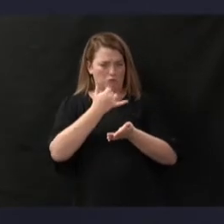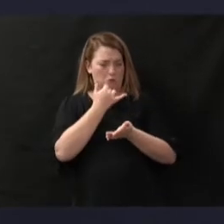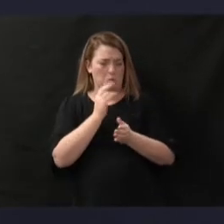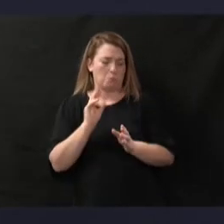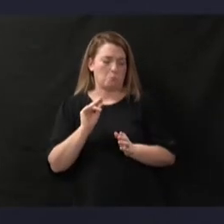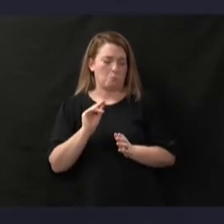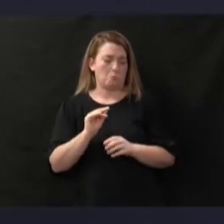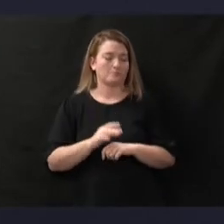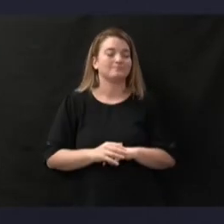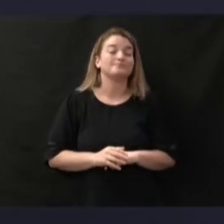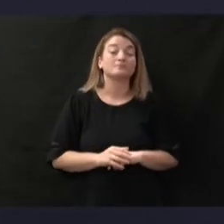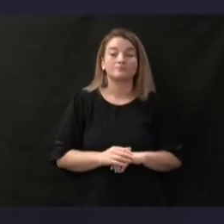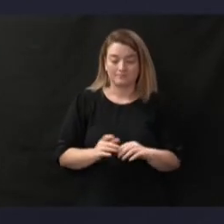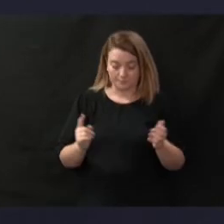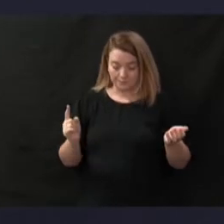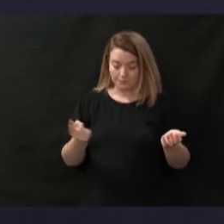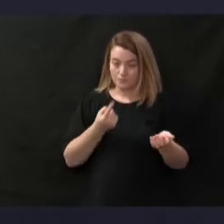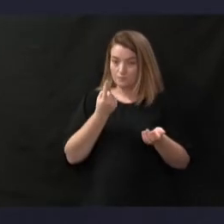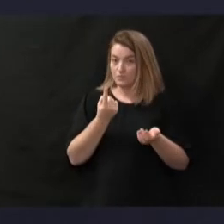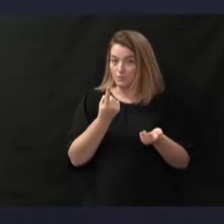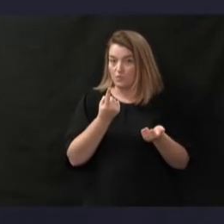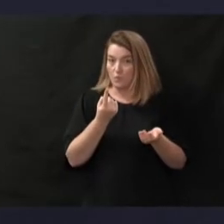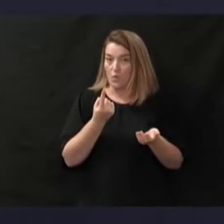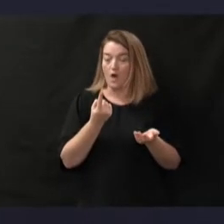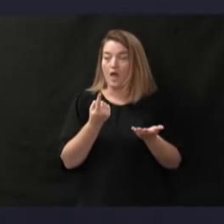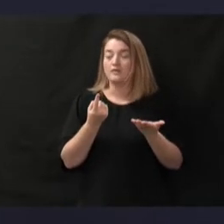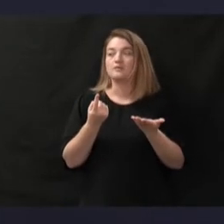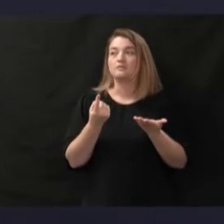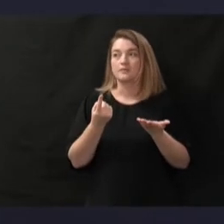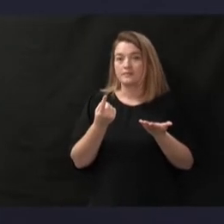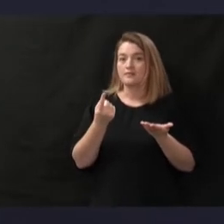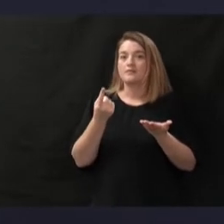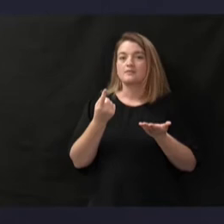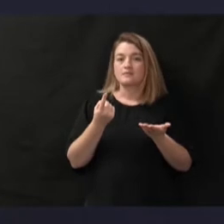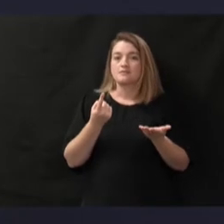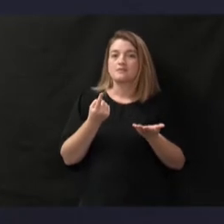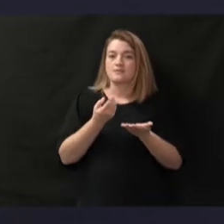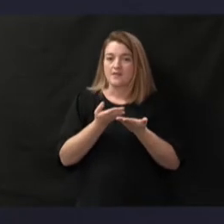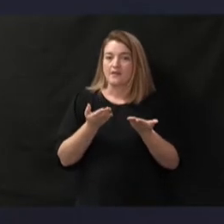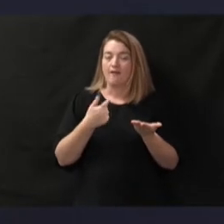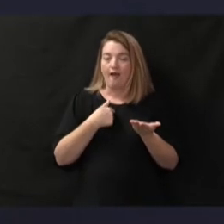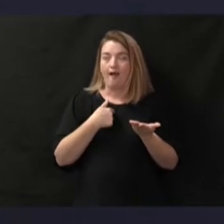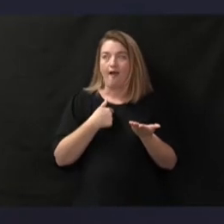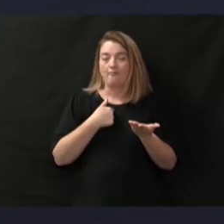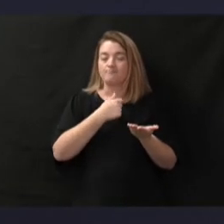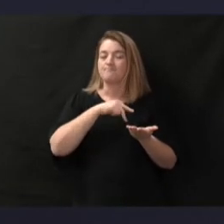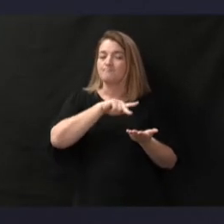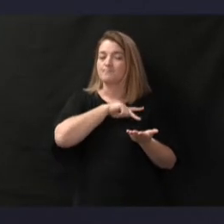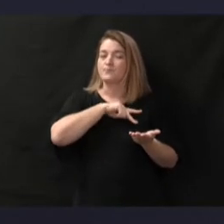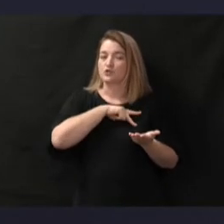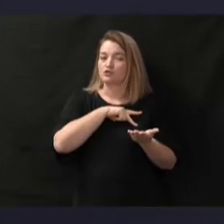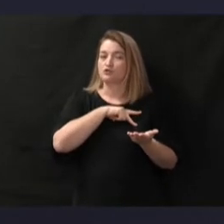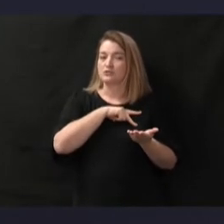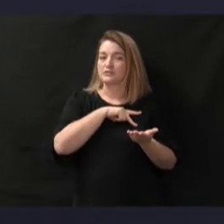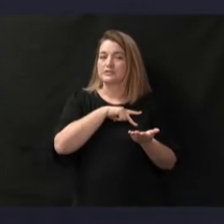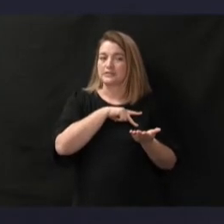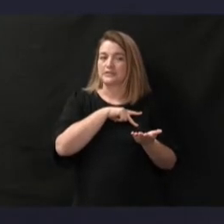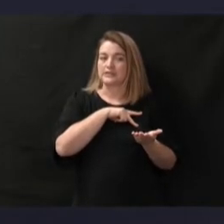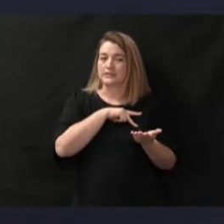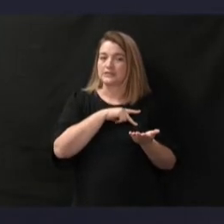thing. I subscribe to this, and it's like, it's under $10 a